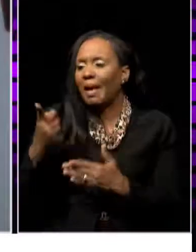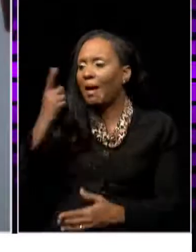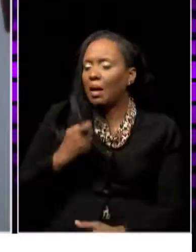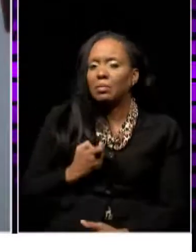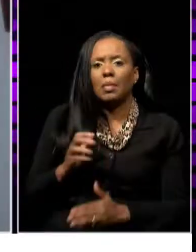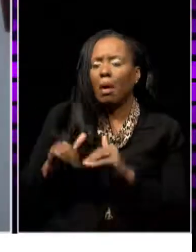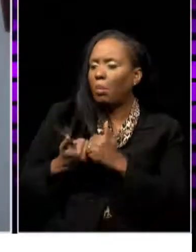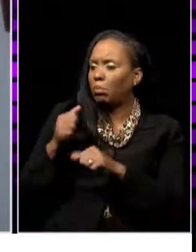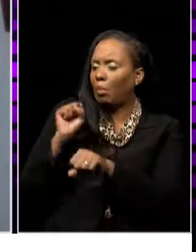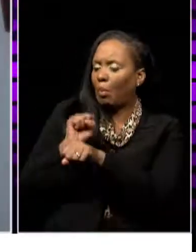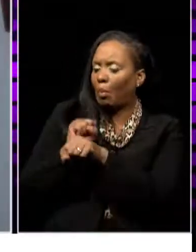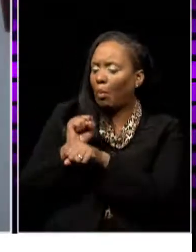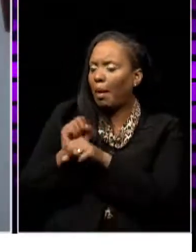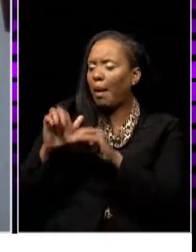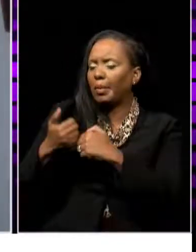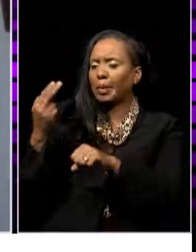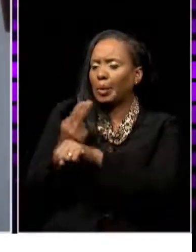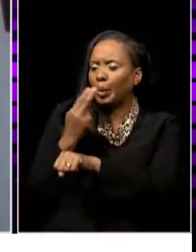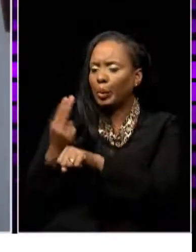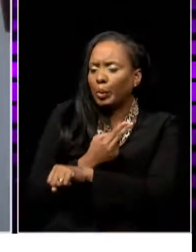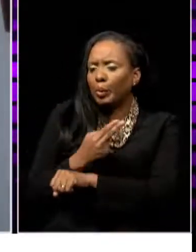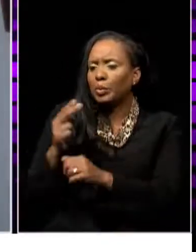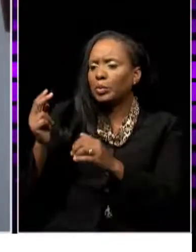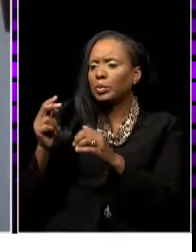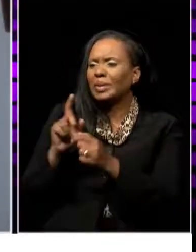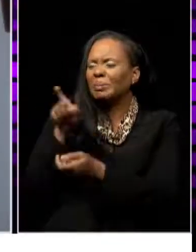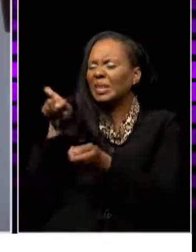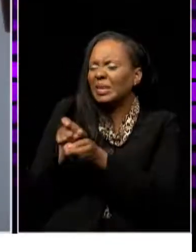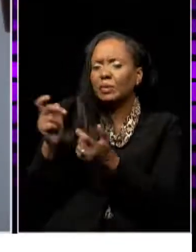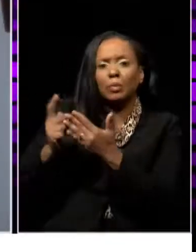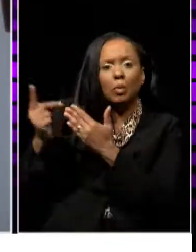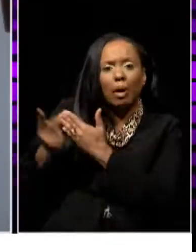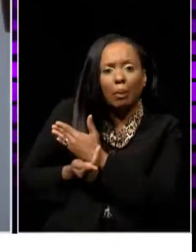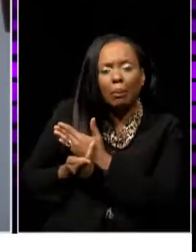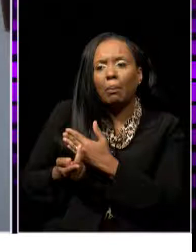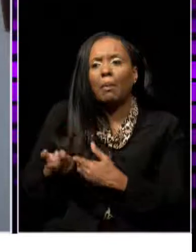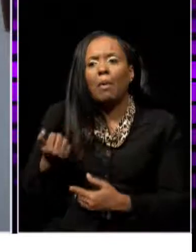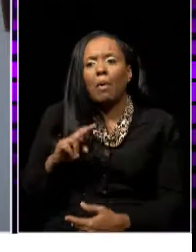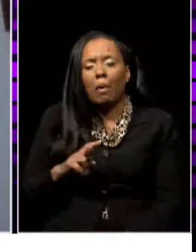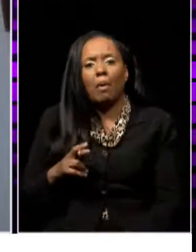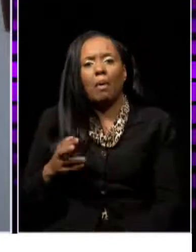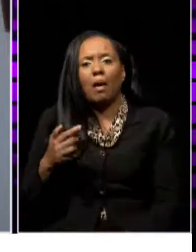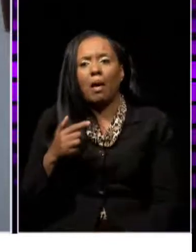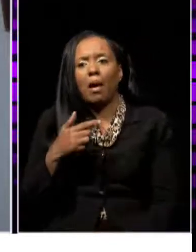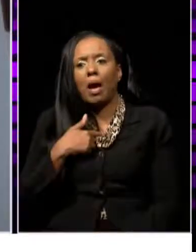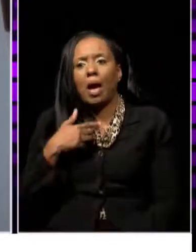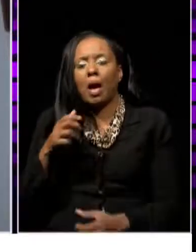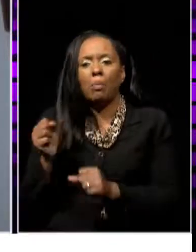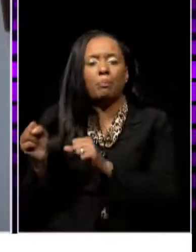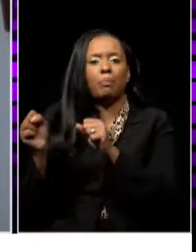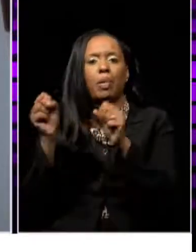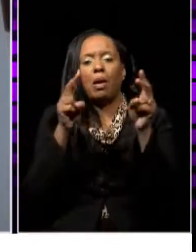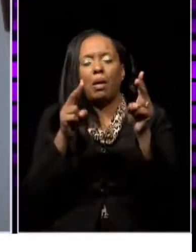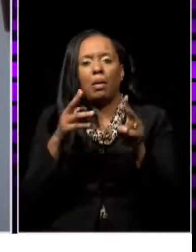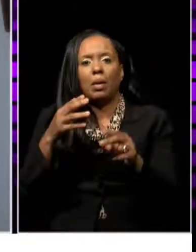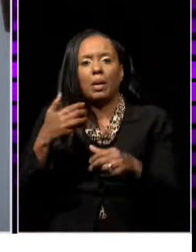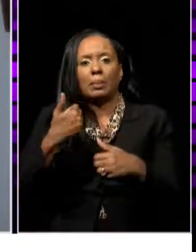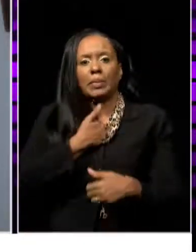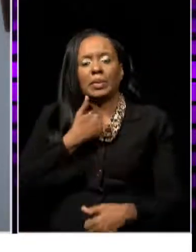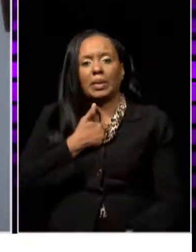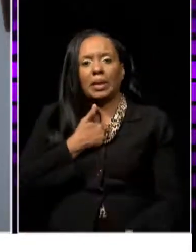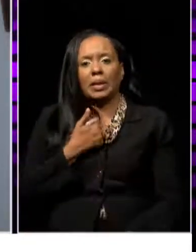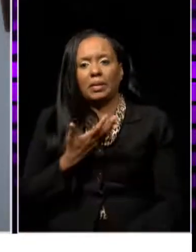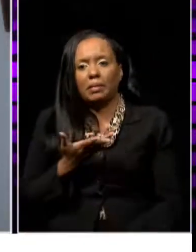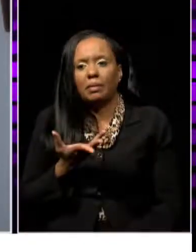And then I would engage the students in my IT class, or they would call me in their class, and I will act as a support mechanism that